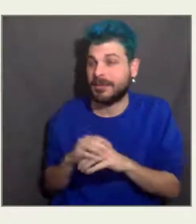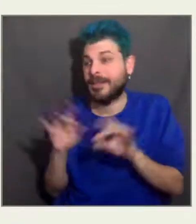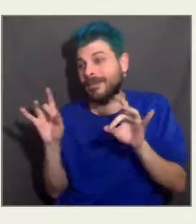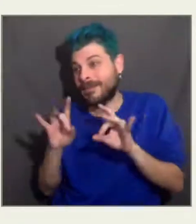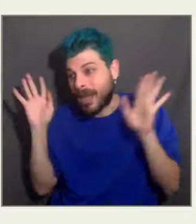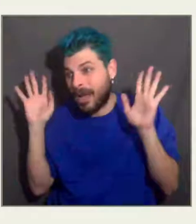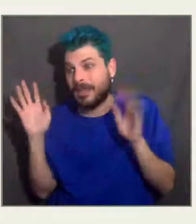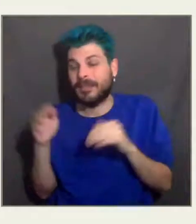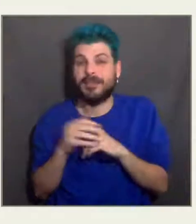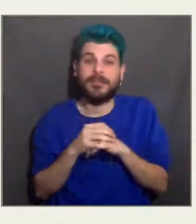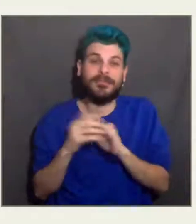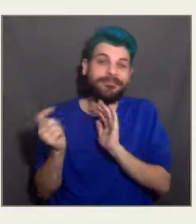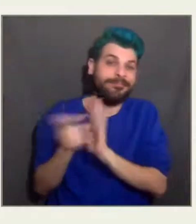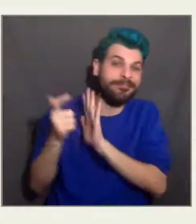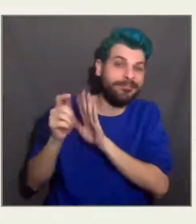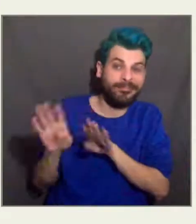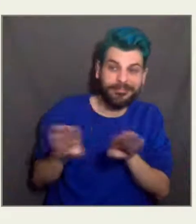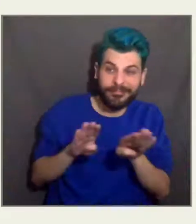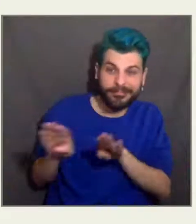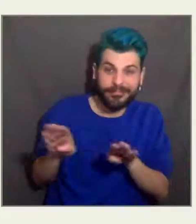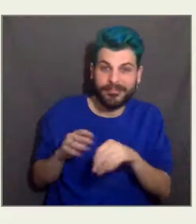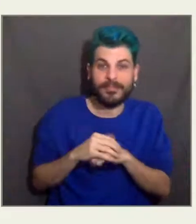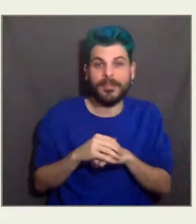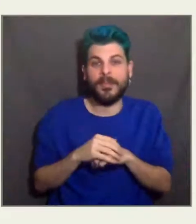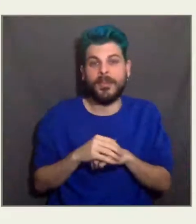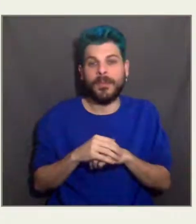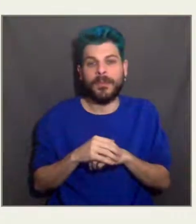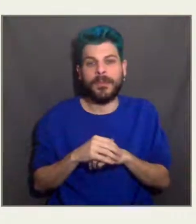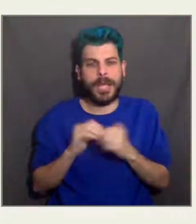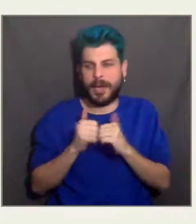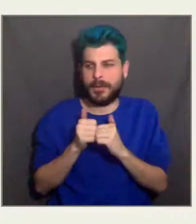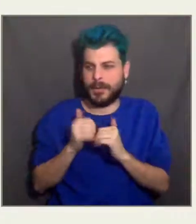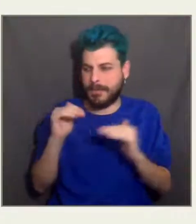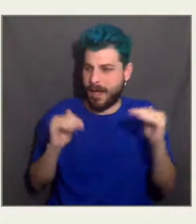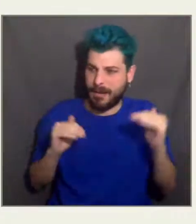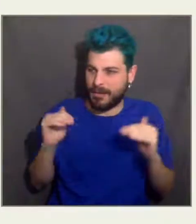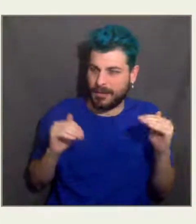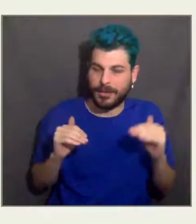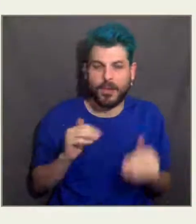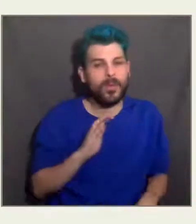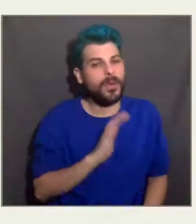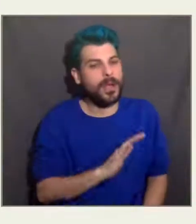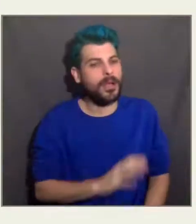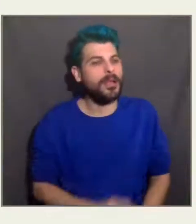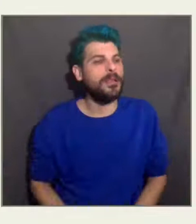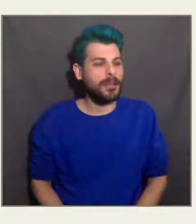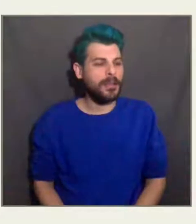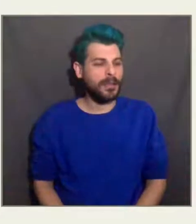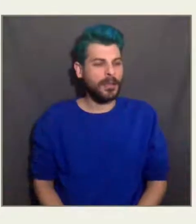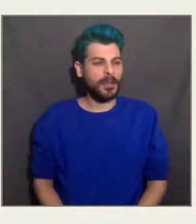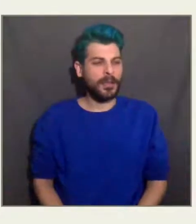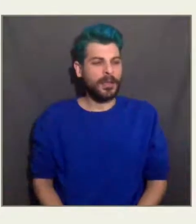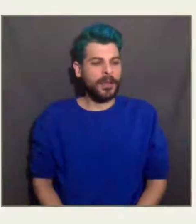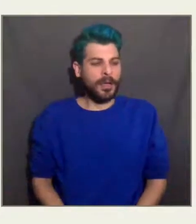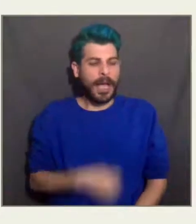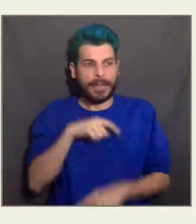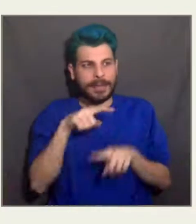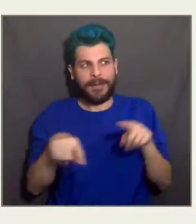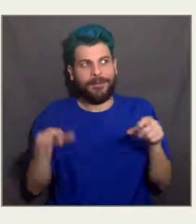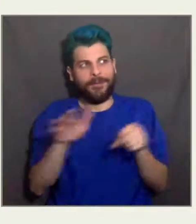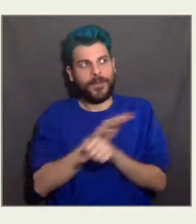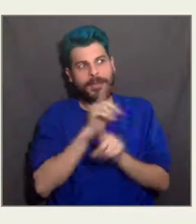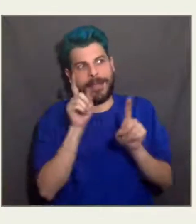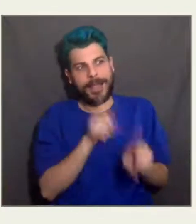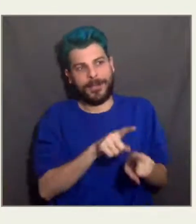the balancing that with the systemic causes for the long term. So while it's not complete answer. One, that's what Metro's always